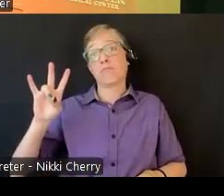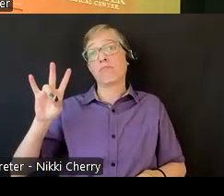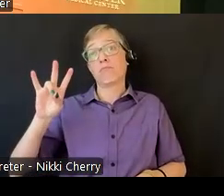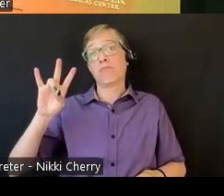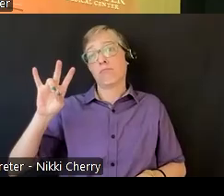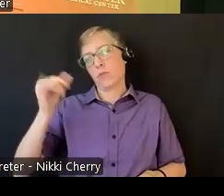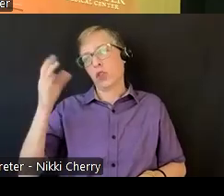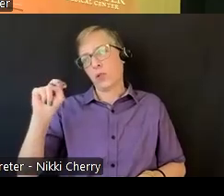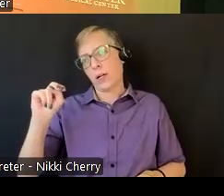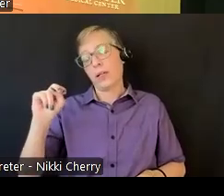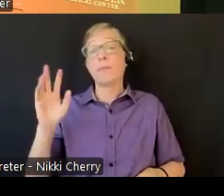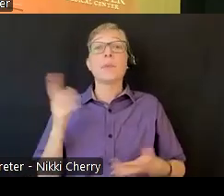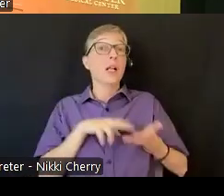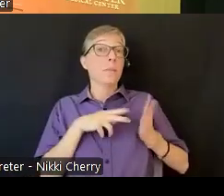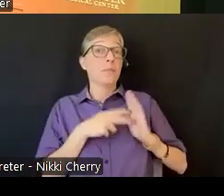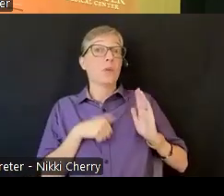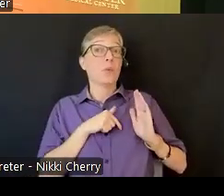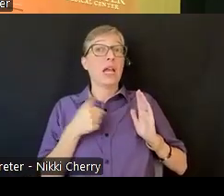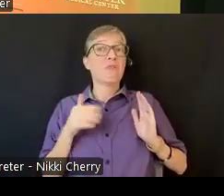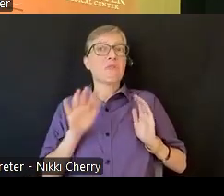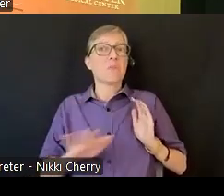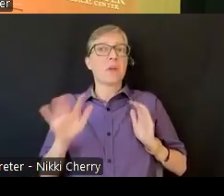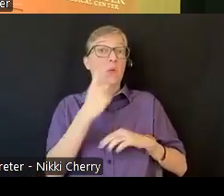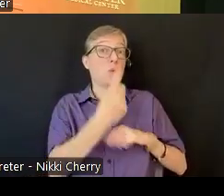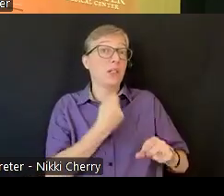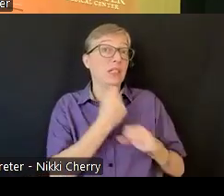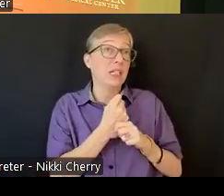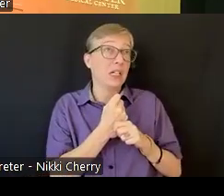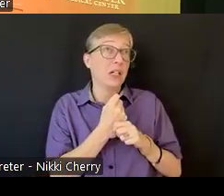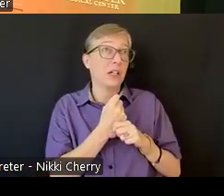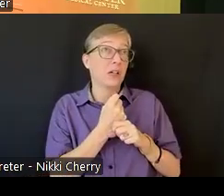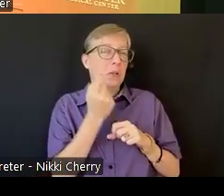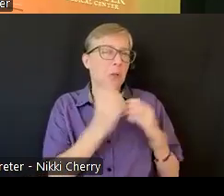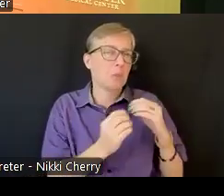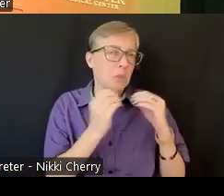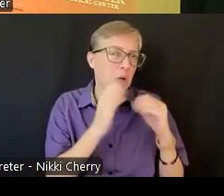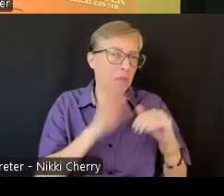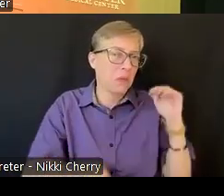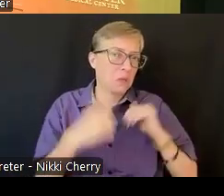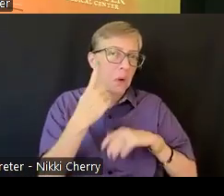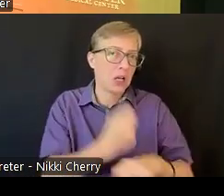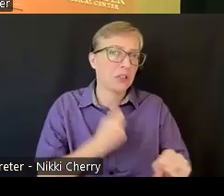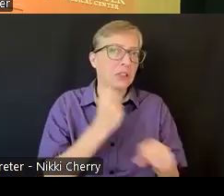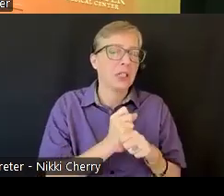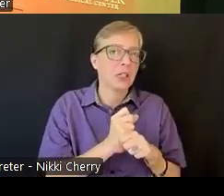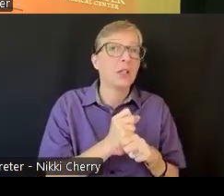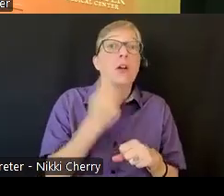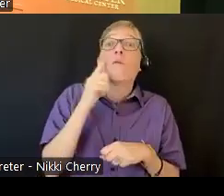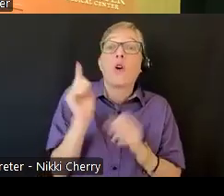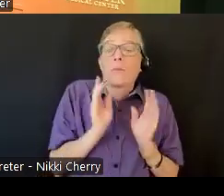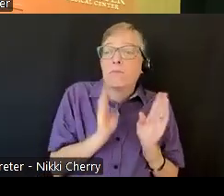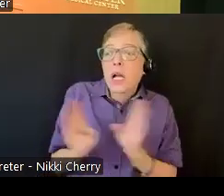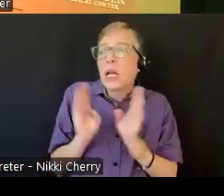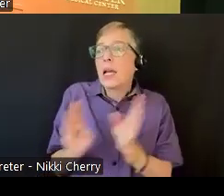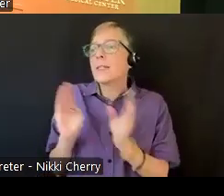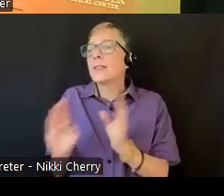more than a year and about 3 months, I guess, to prepare for how we can adjust to